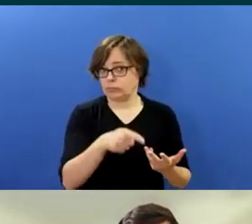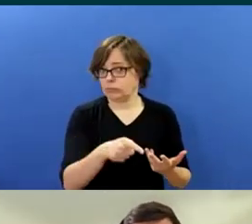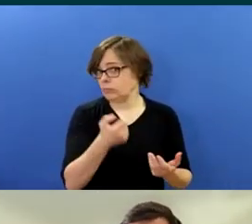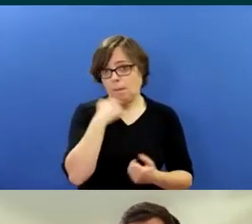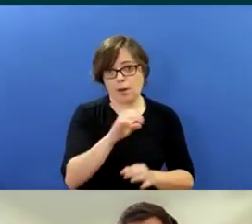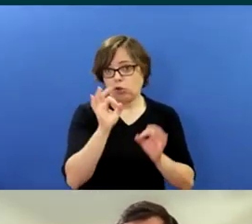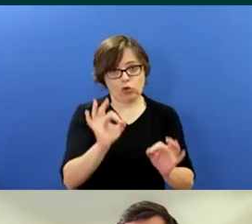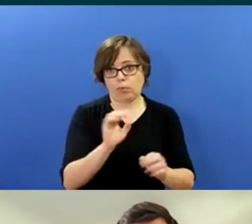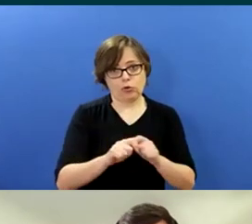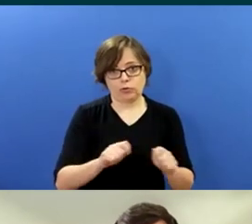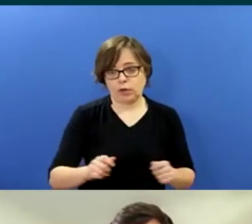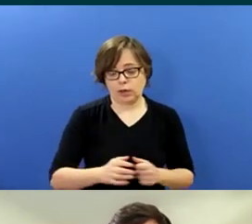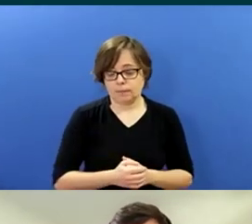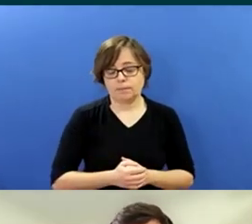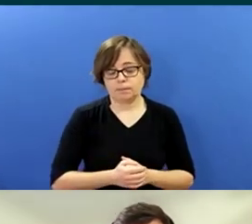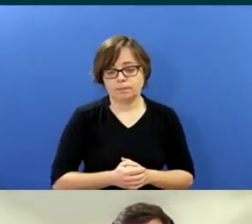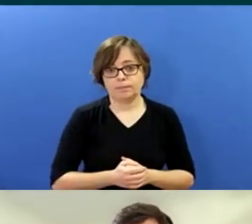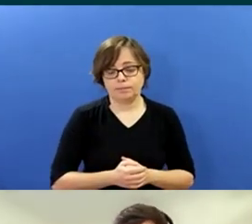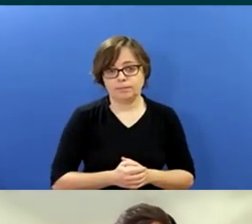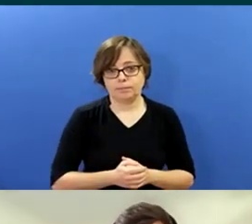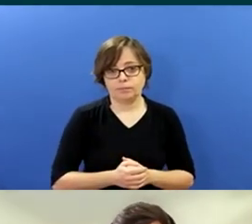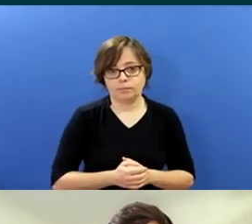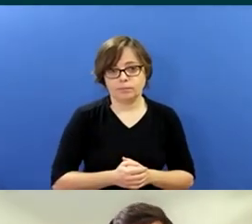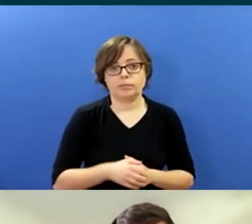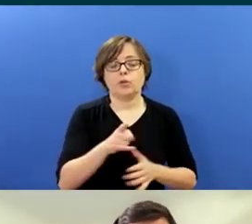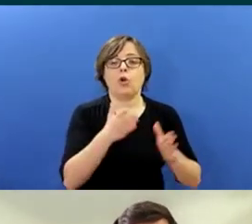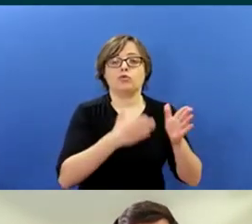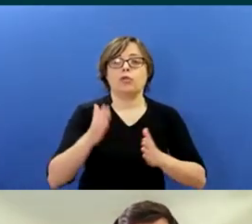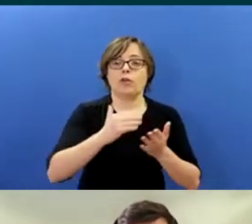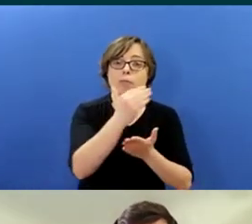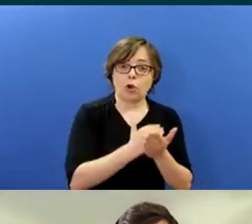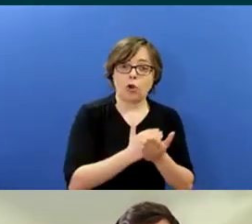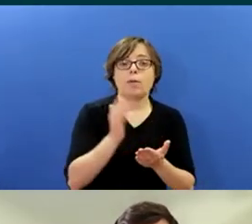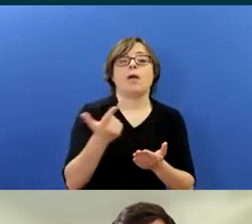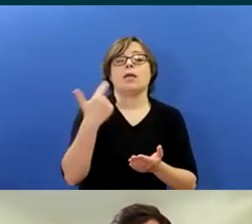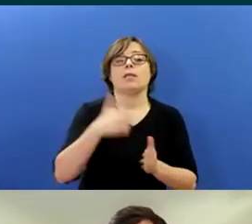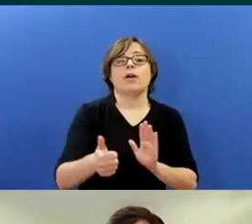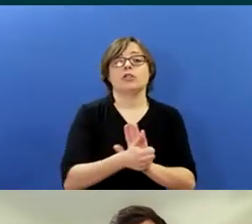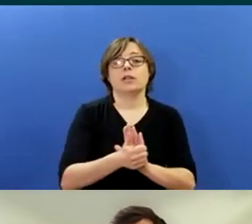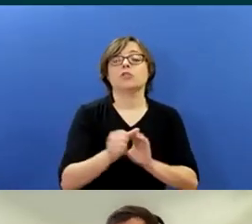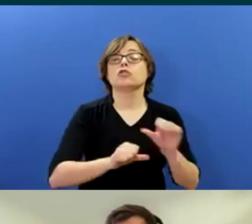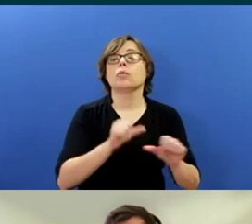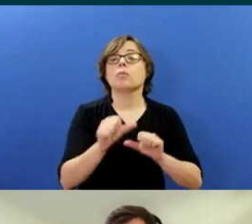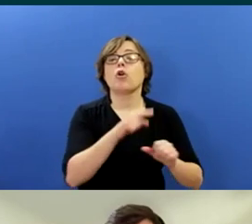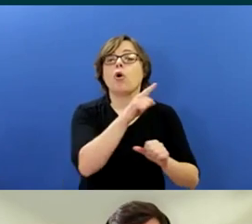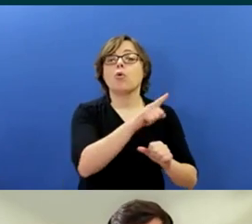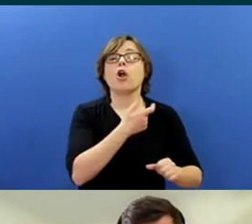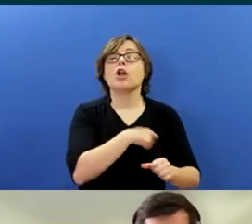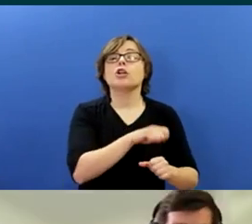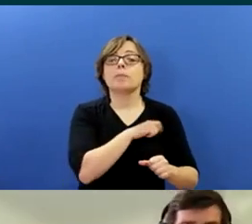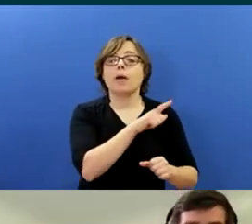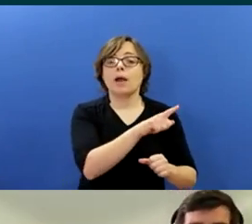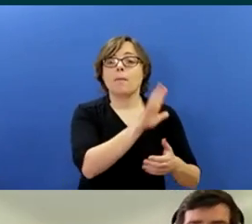developed in Barcelona in 2016, is very transparent and impressed with its comprehensive toolkit for